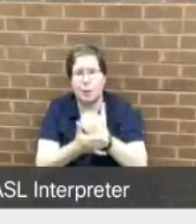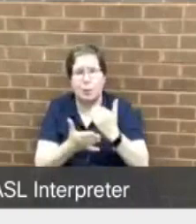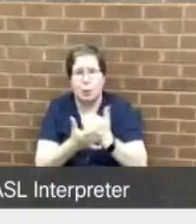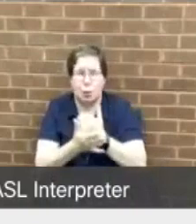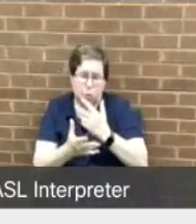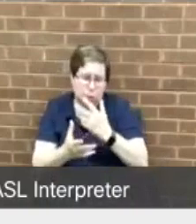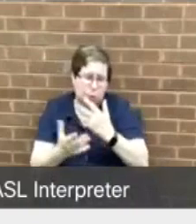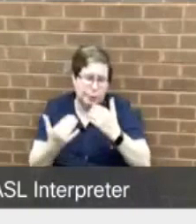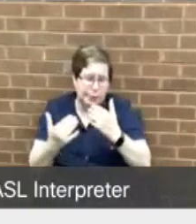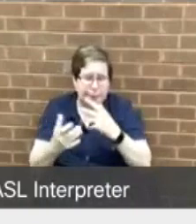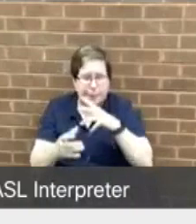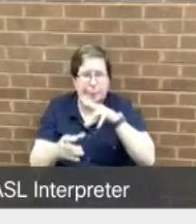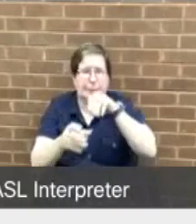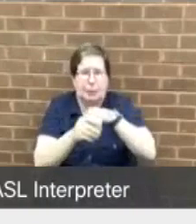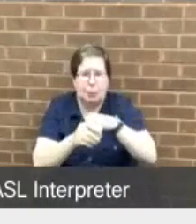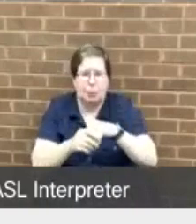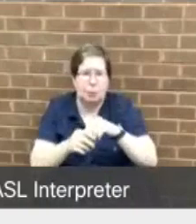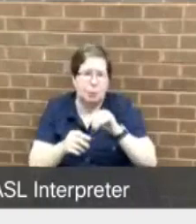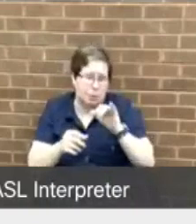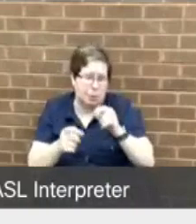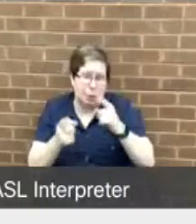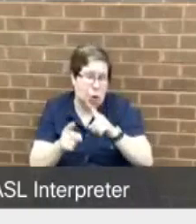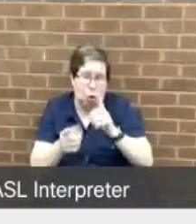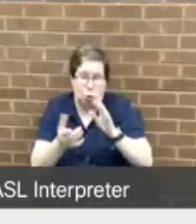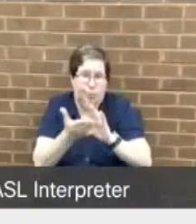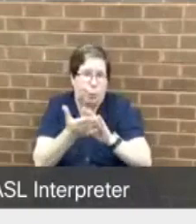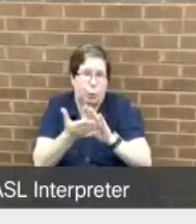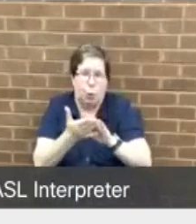was a huge lift, so kudos on that.